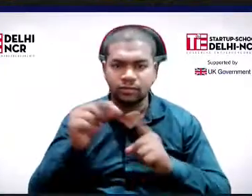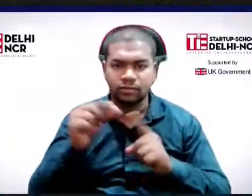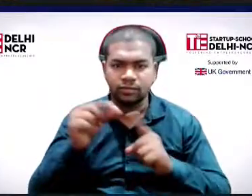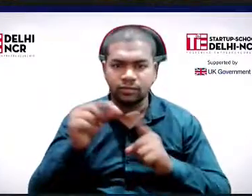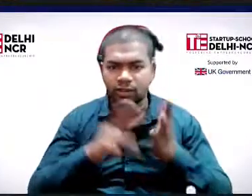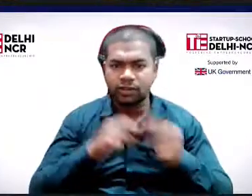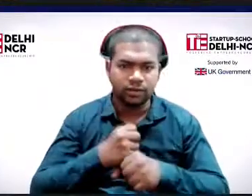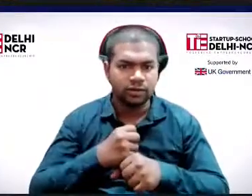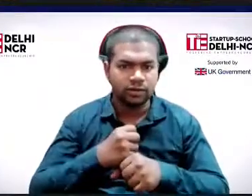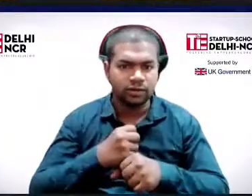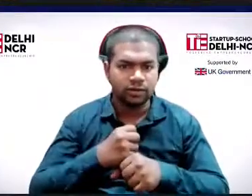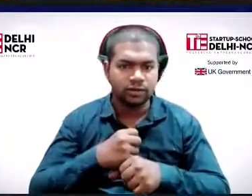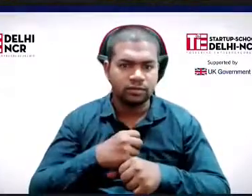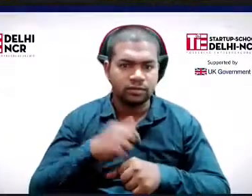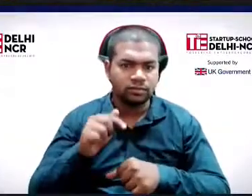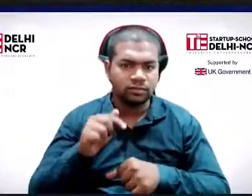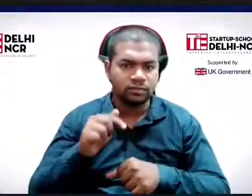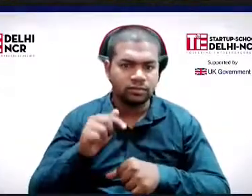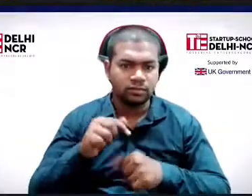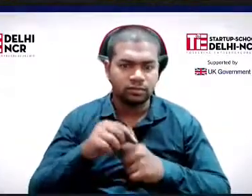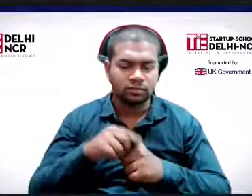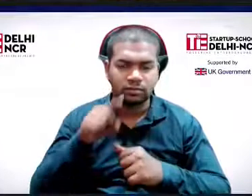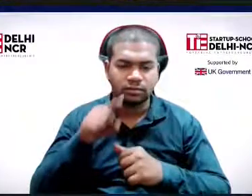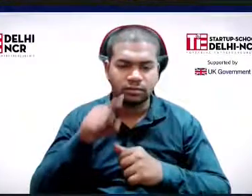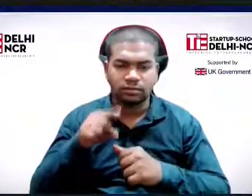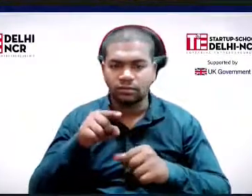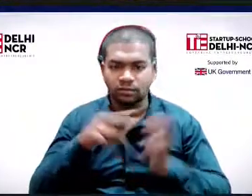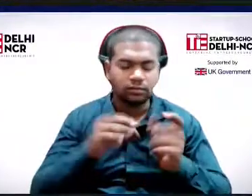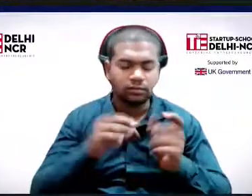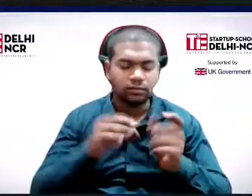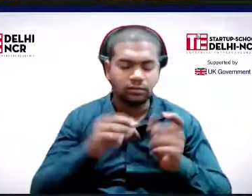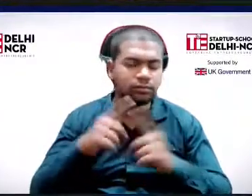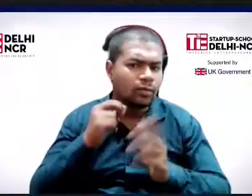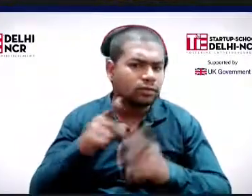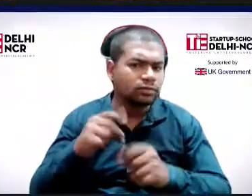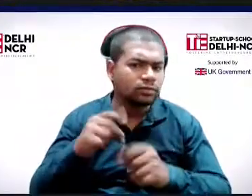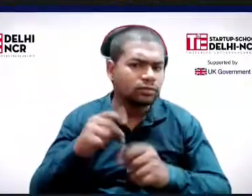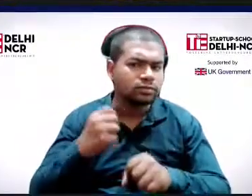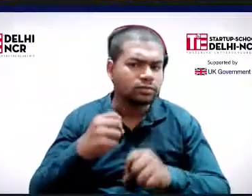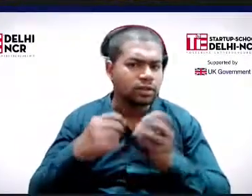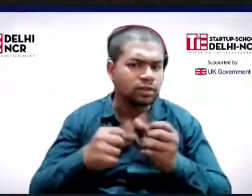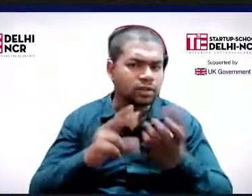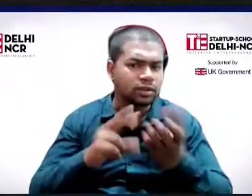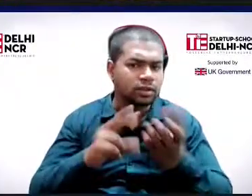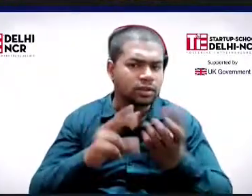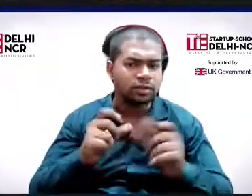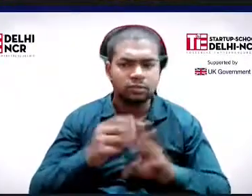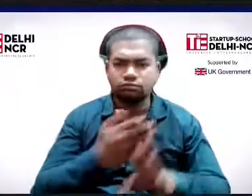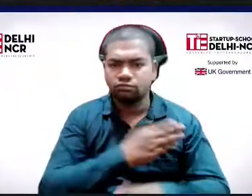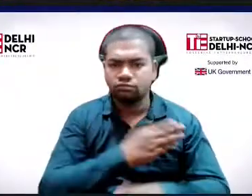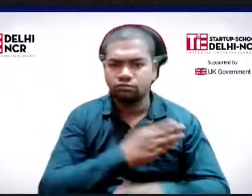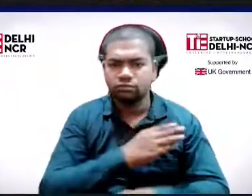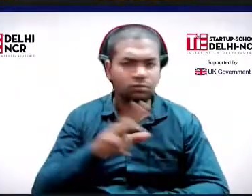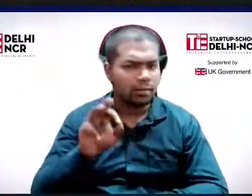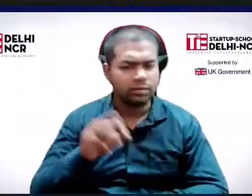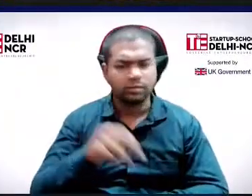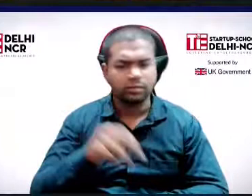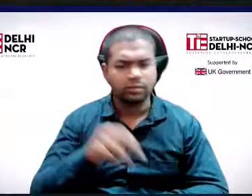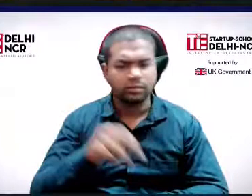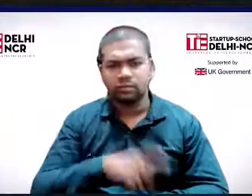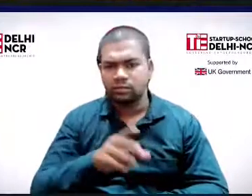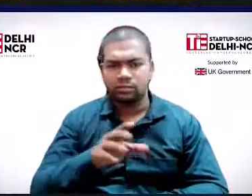So this is to say that the notions of brand in the 90s were pushed